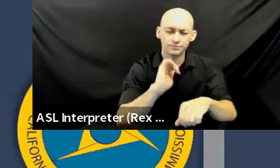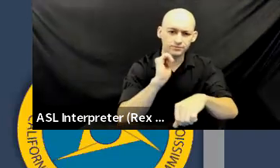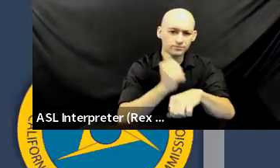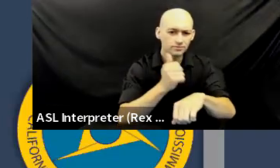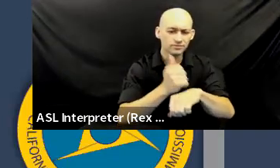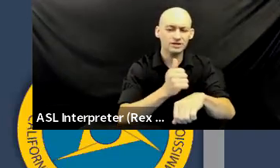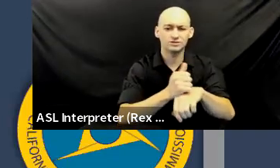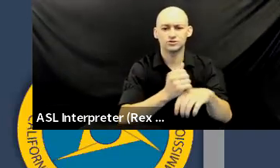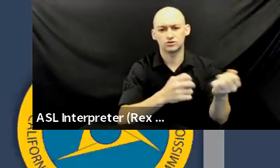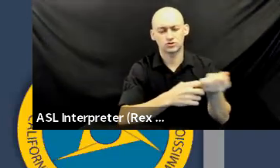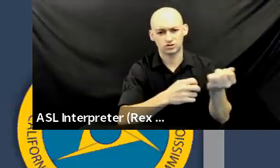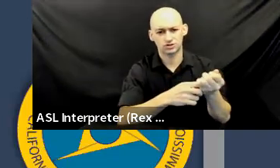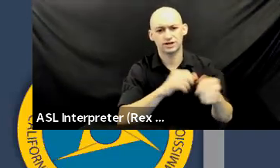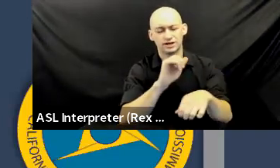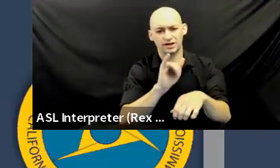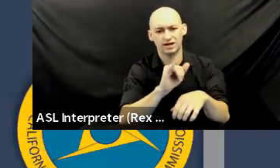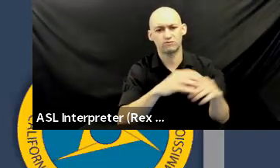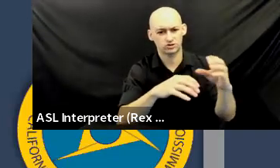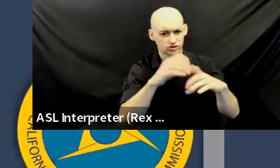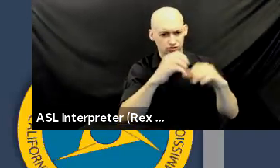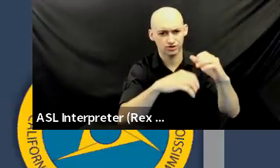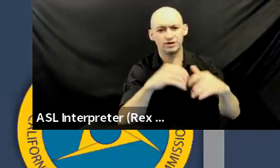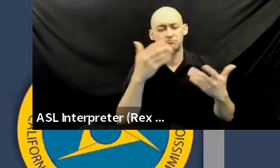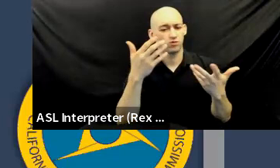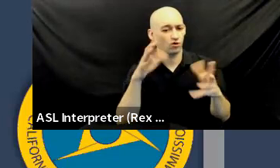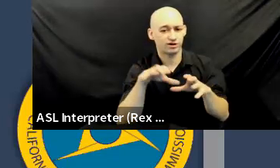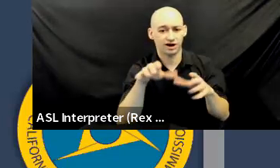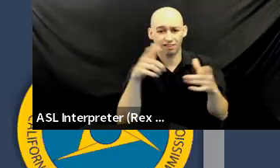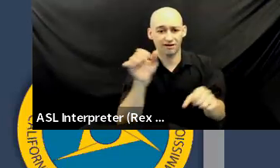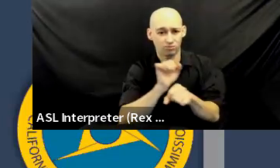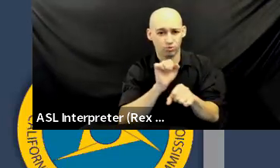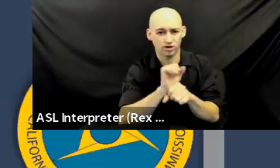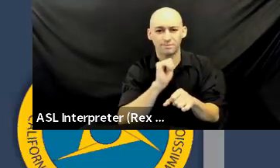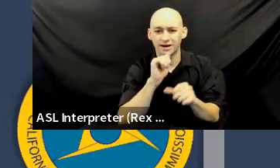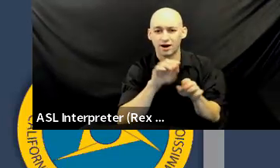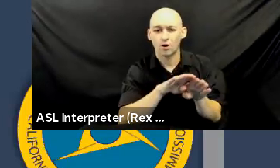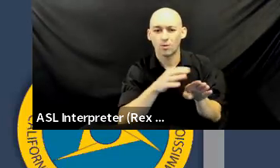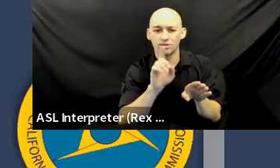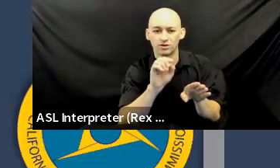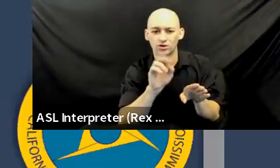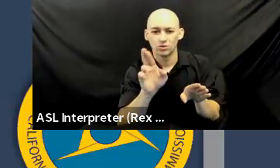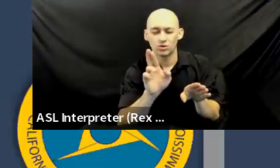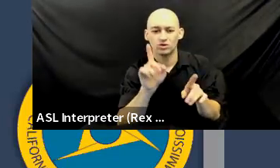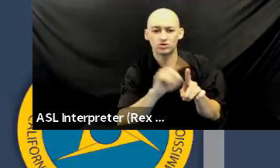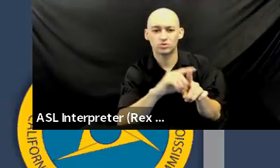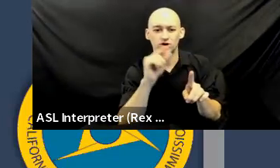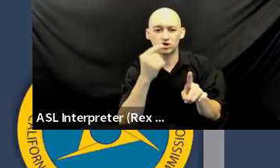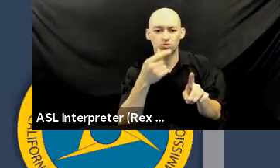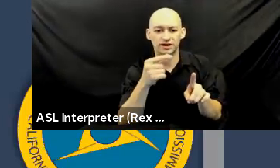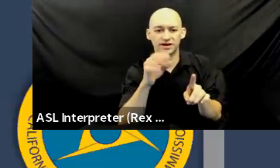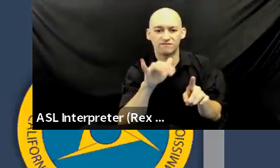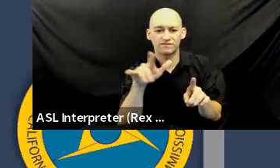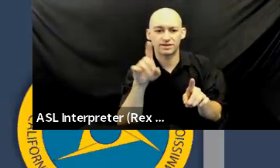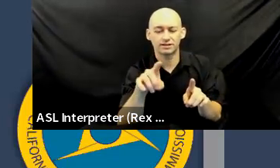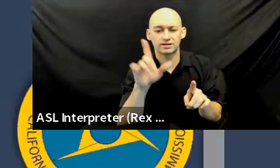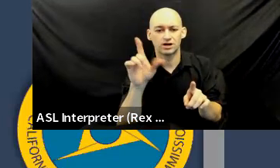and figuring out a way to exempt those which have already done a lot of work, but not open the door to a greenfield logistics